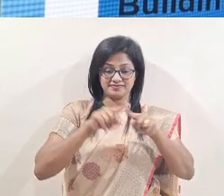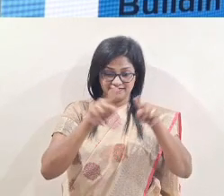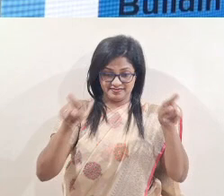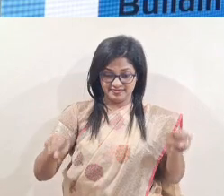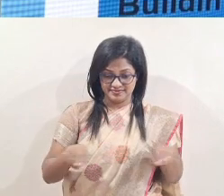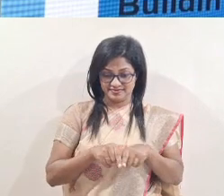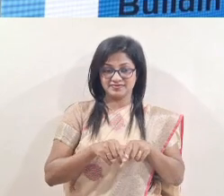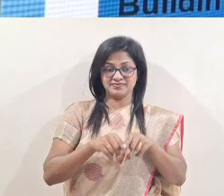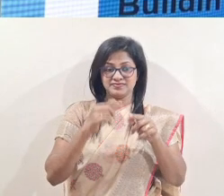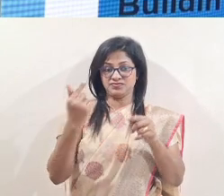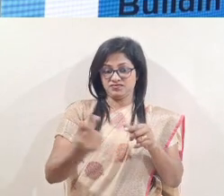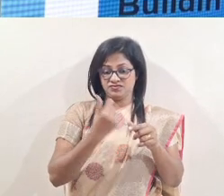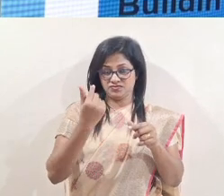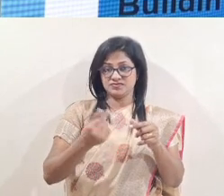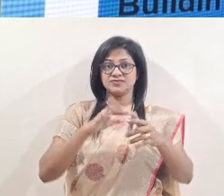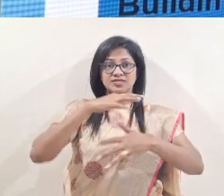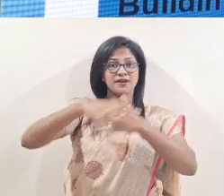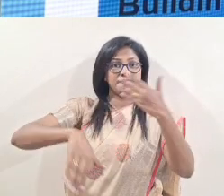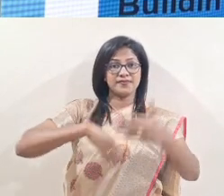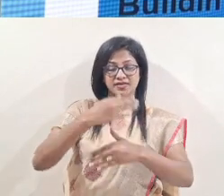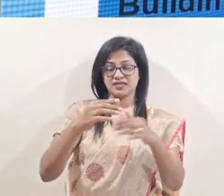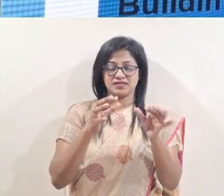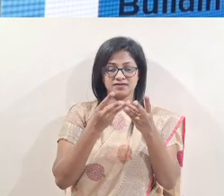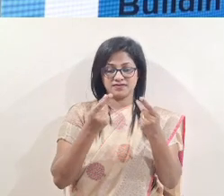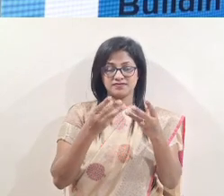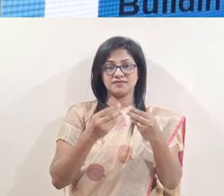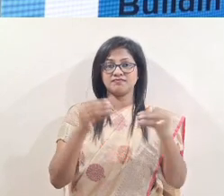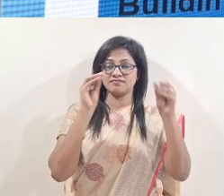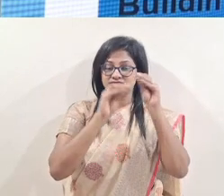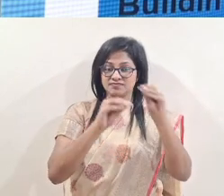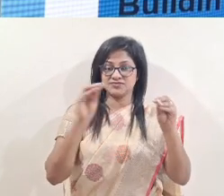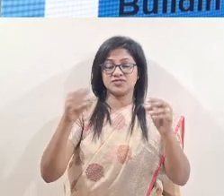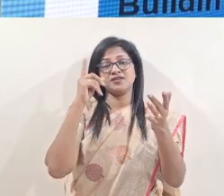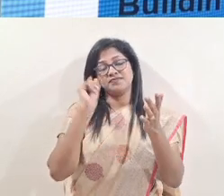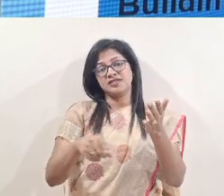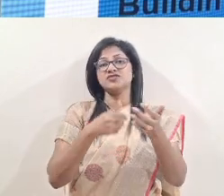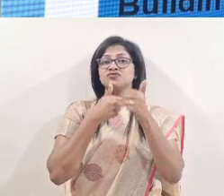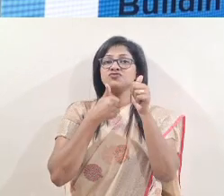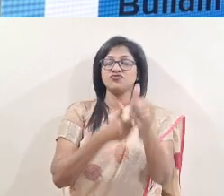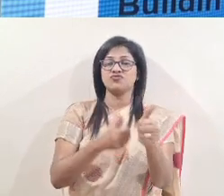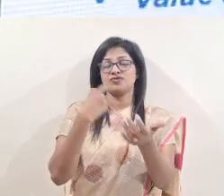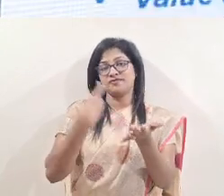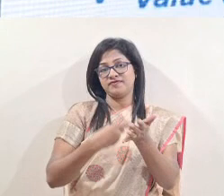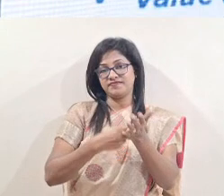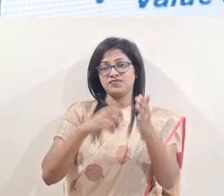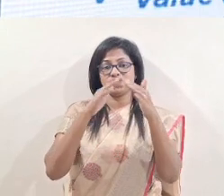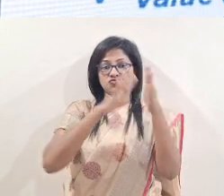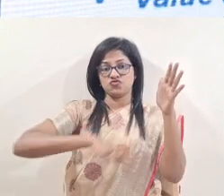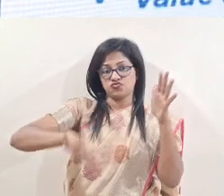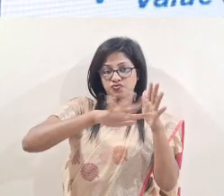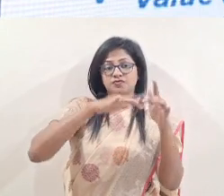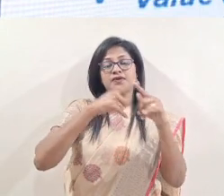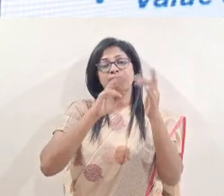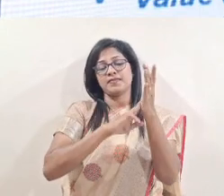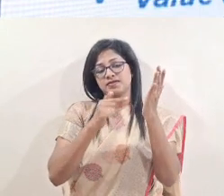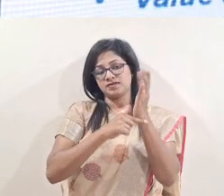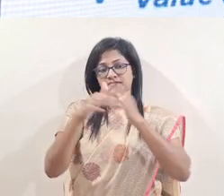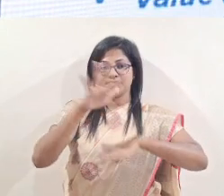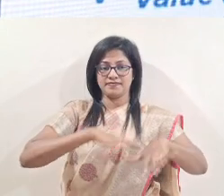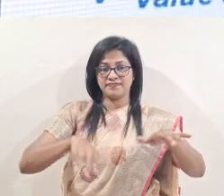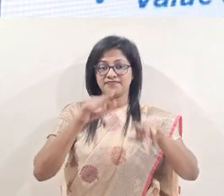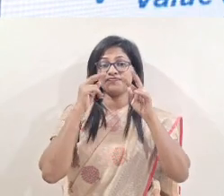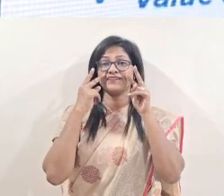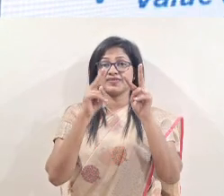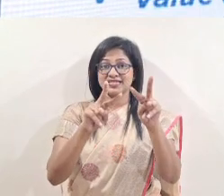proportions in these TOD influence areas should adhere with the already existing zonal and master plans. In this slide, we will see other